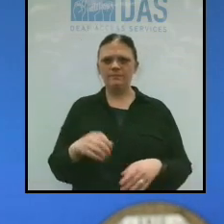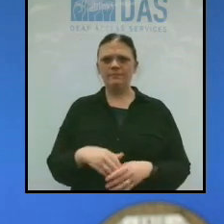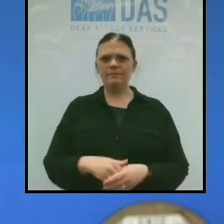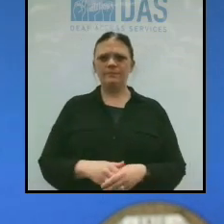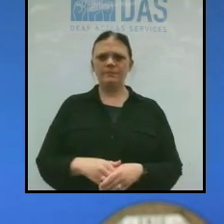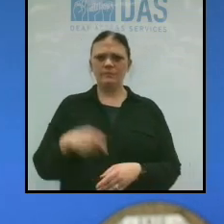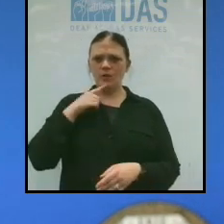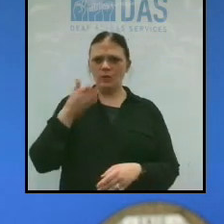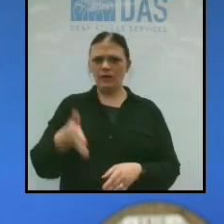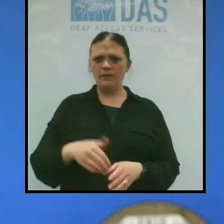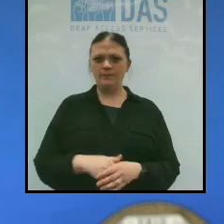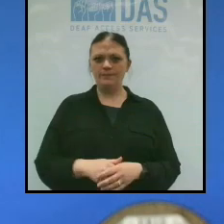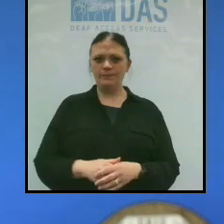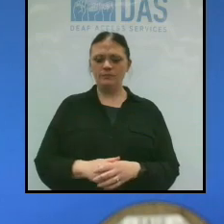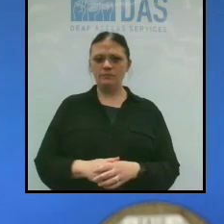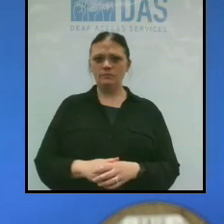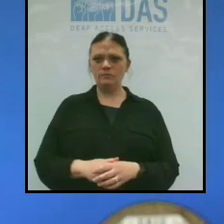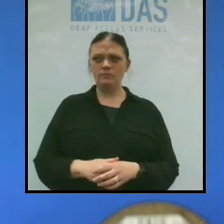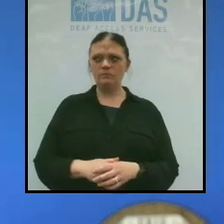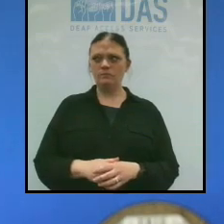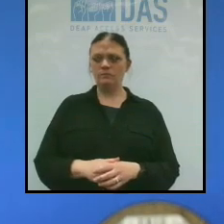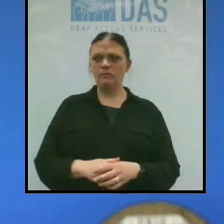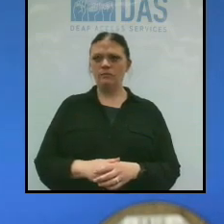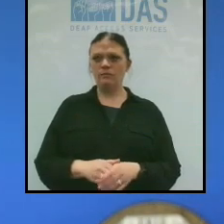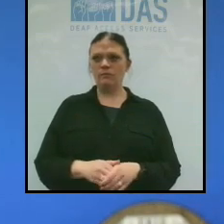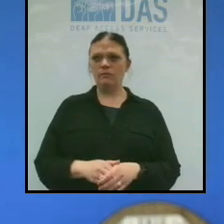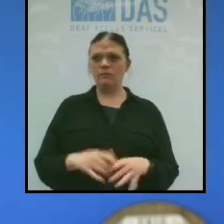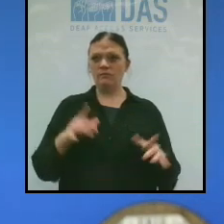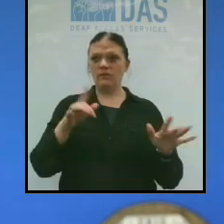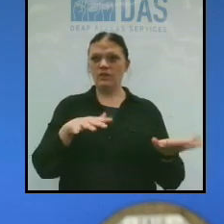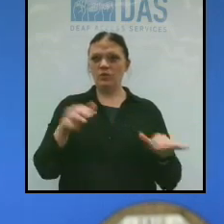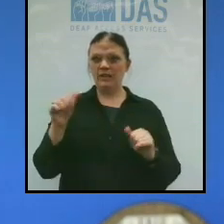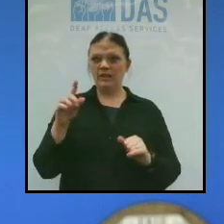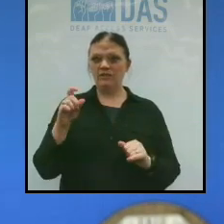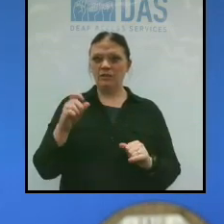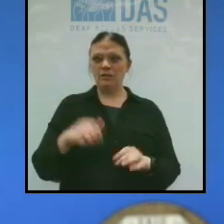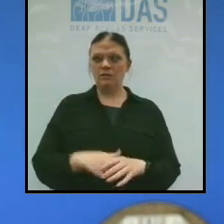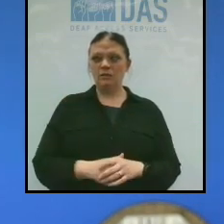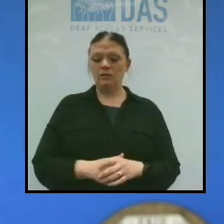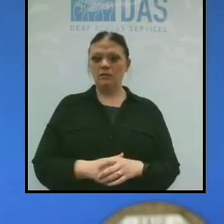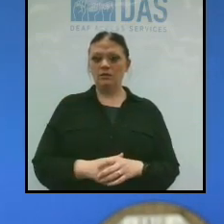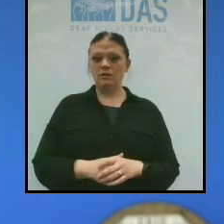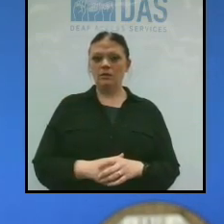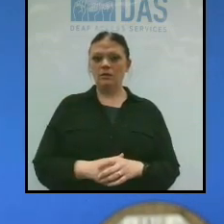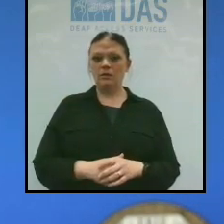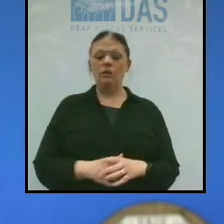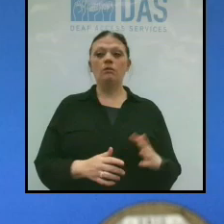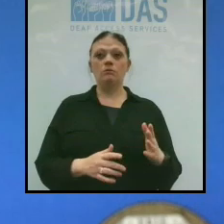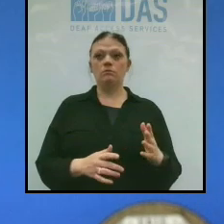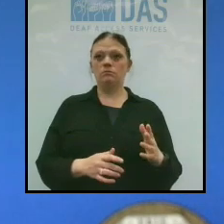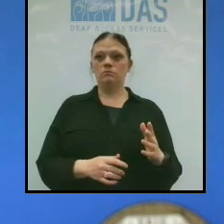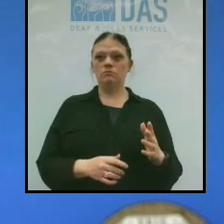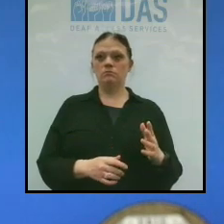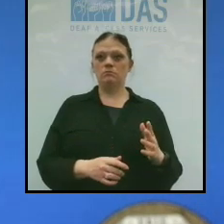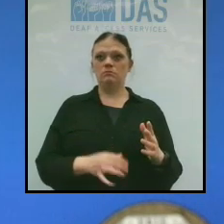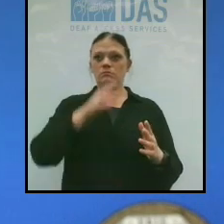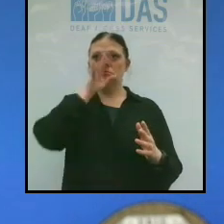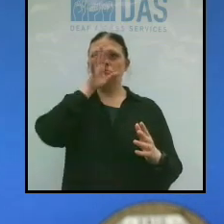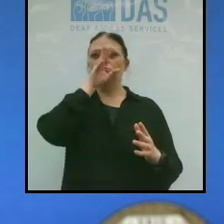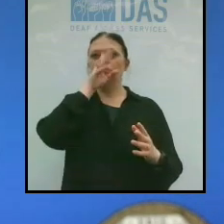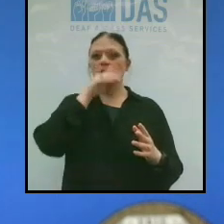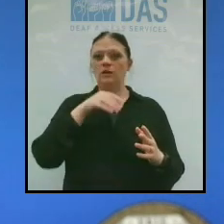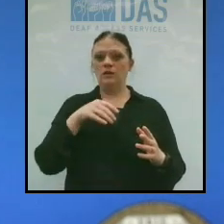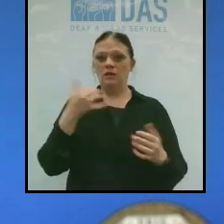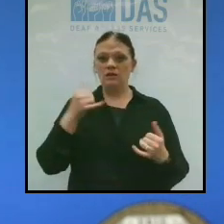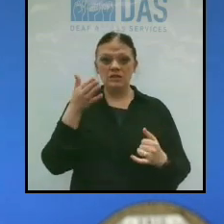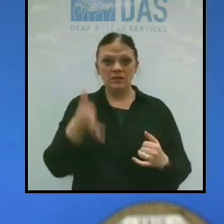Michael, are you there? Unmute your phone. Did you leave? If not, we'll go to Mike. You